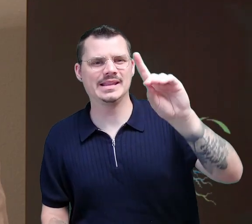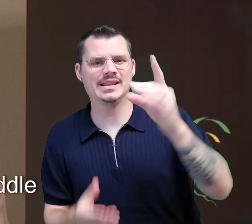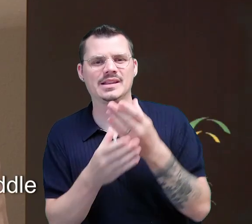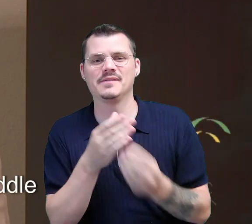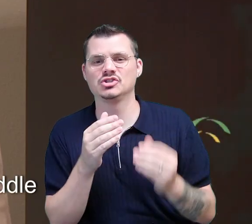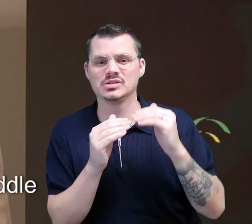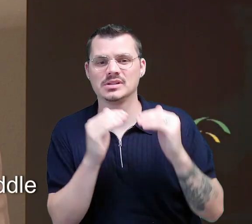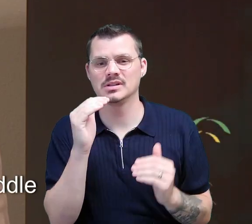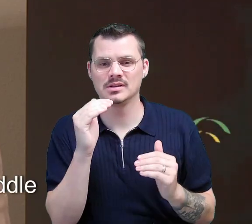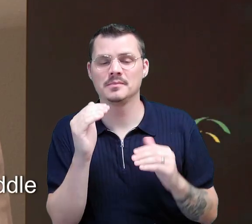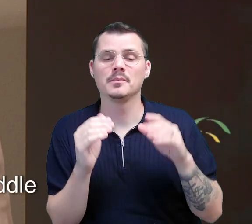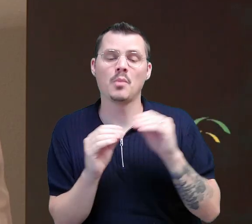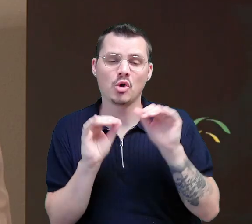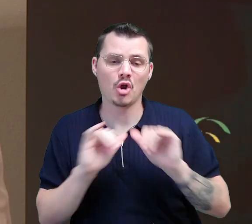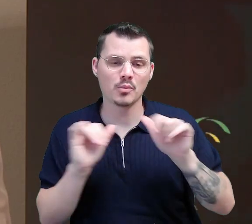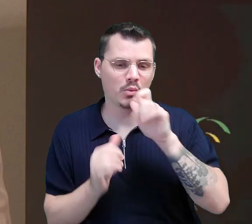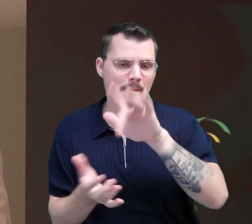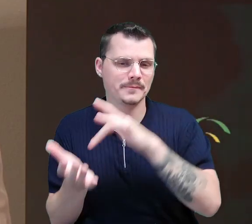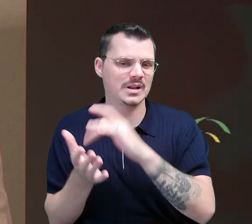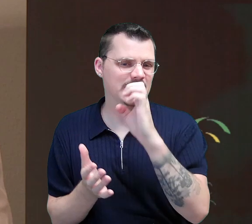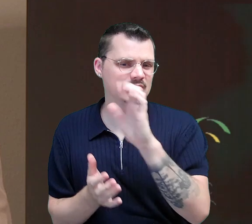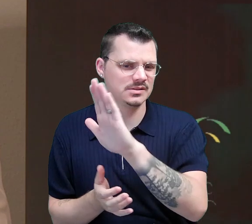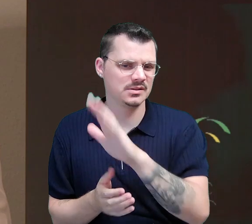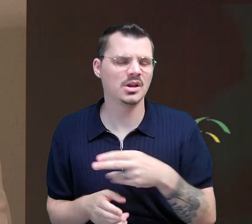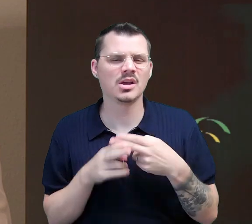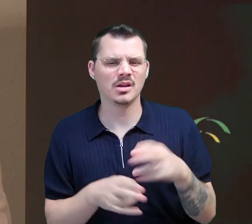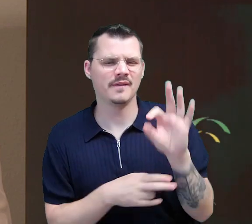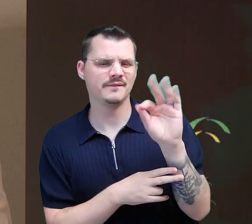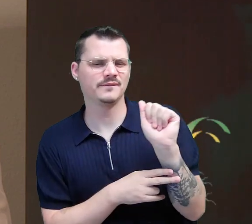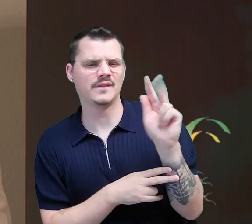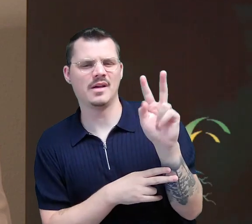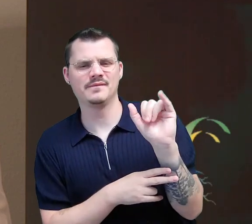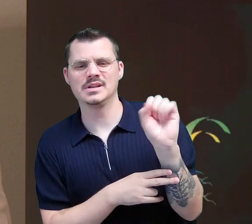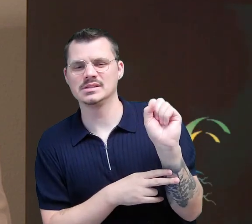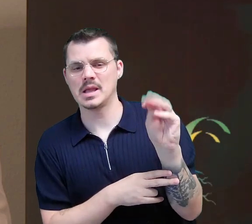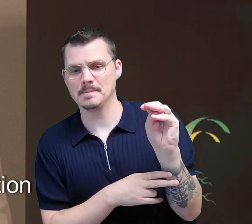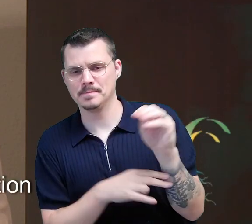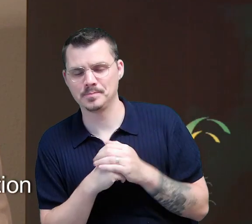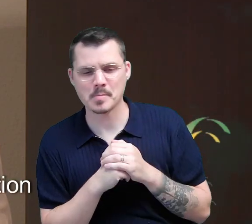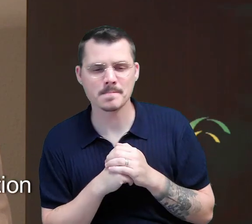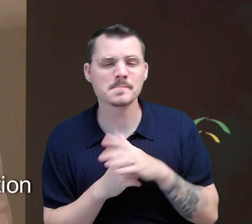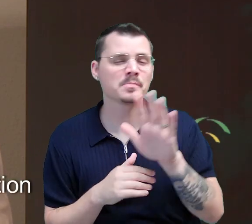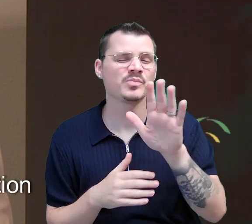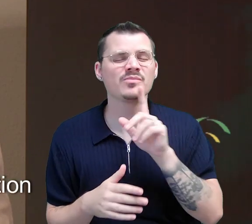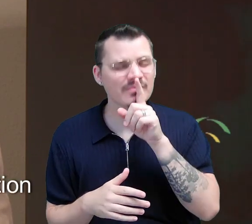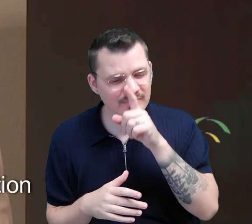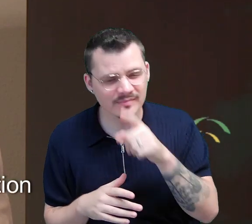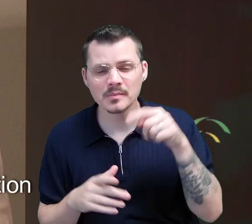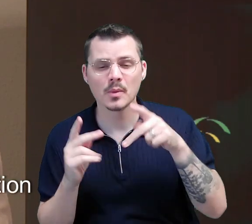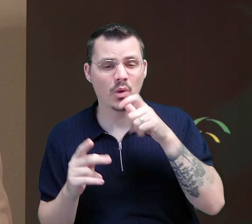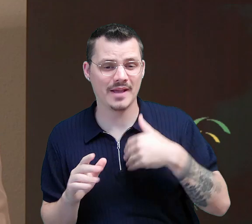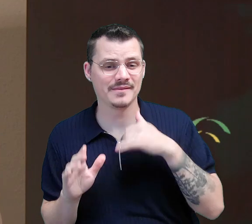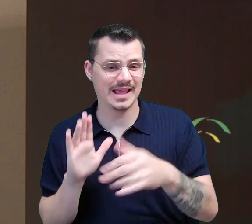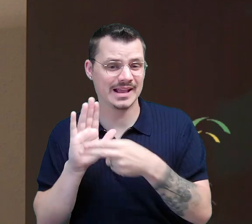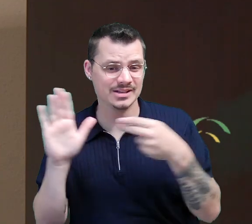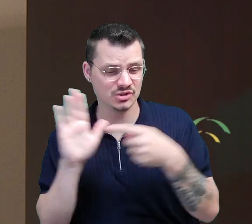deficiency, much more common in people of Middle Eastern heritage. The other name for it is Fauvism. And basically, people with this